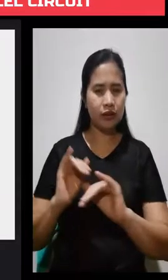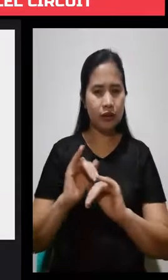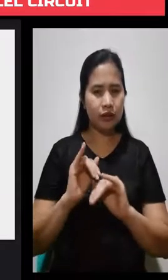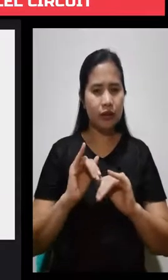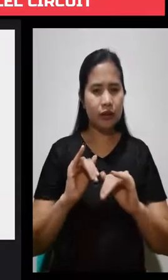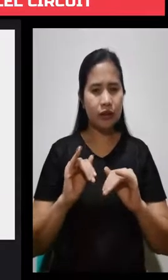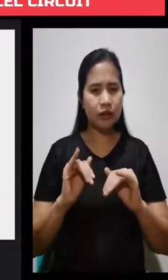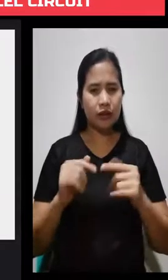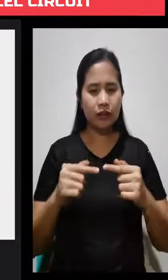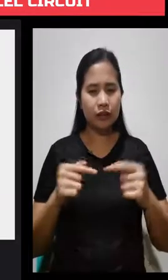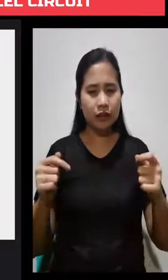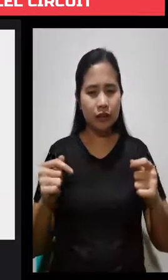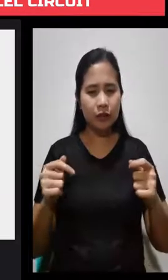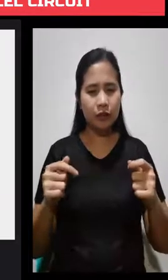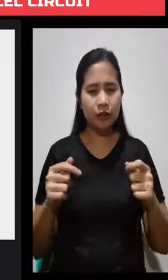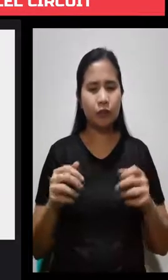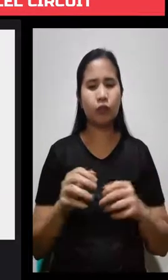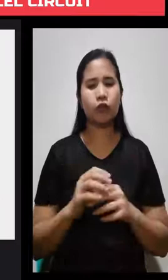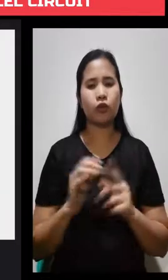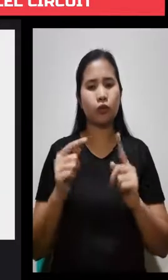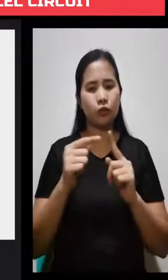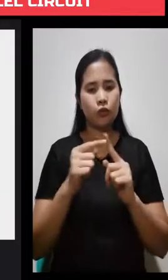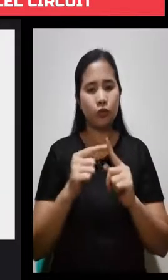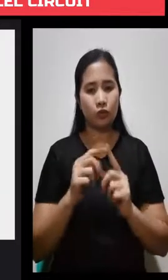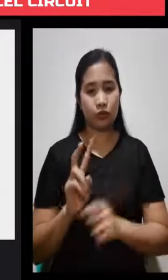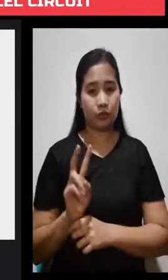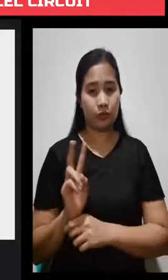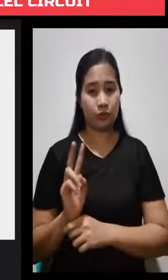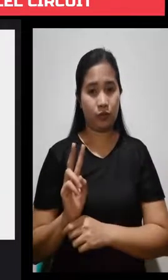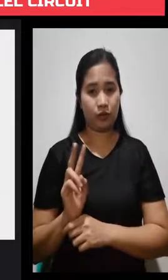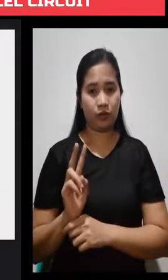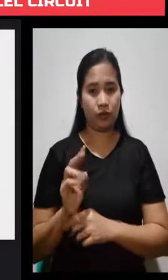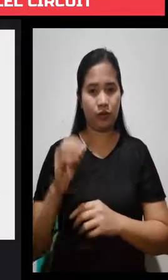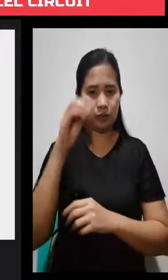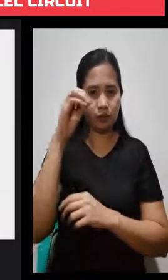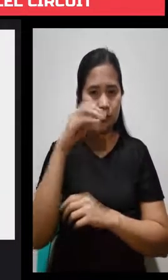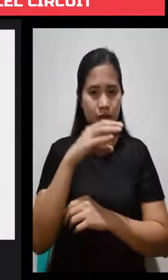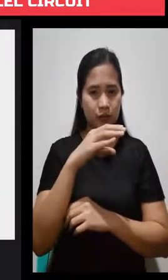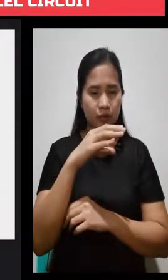voltage, bulb, current, circuit.